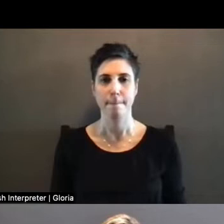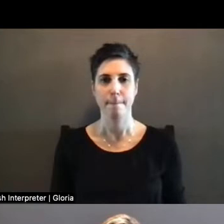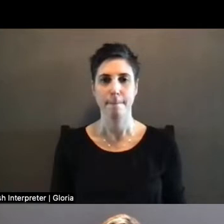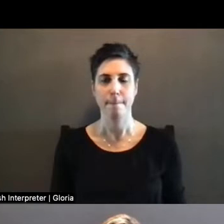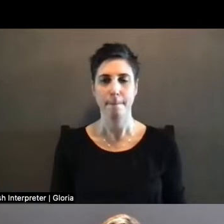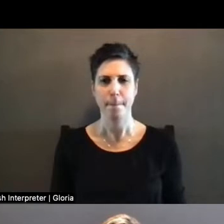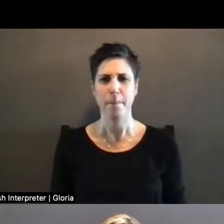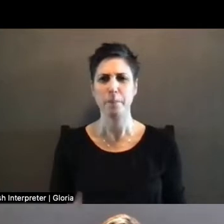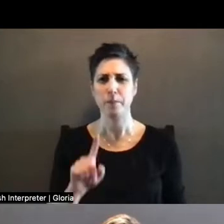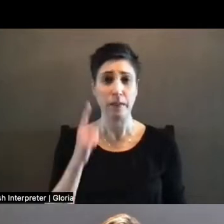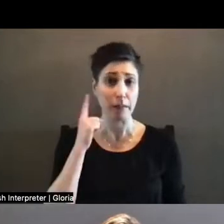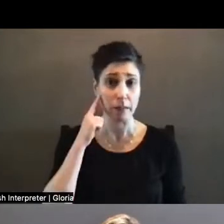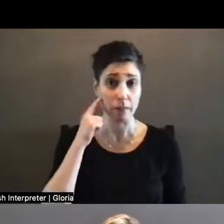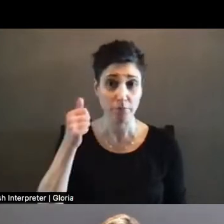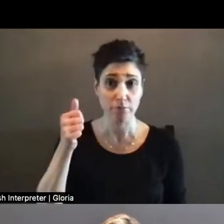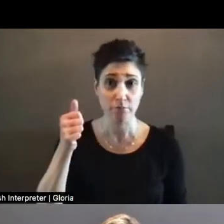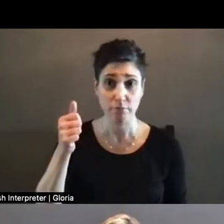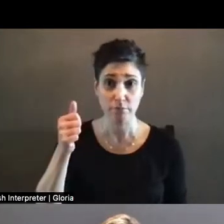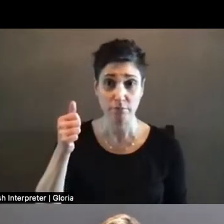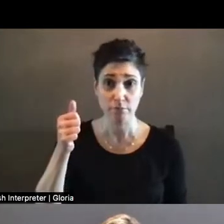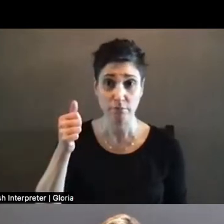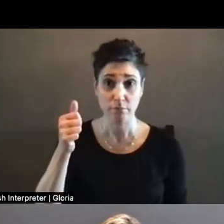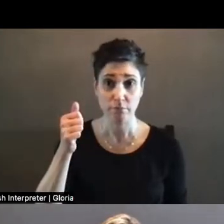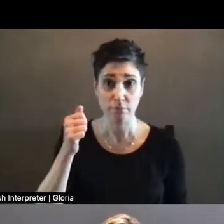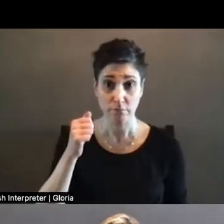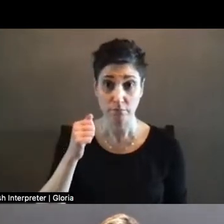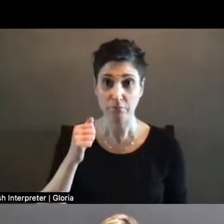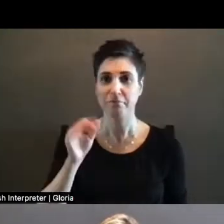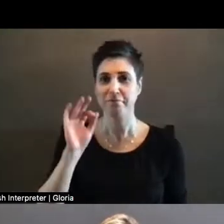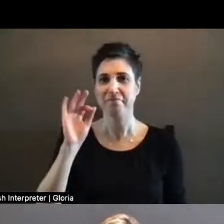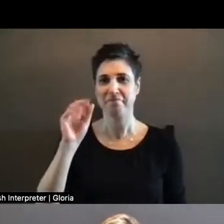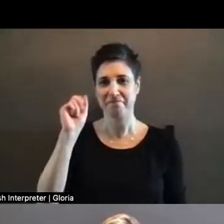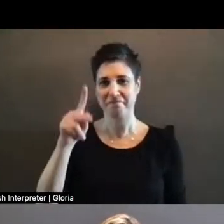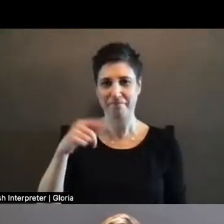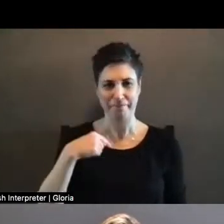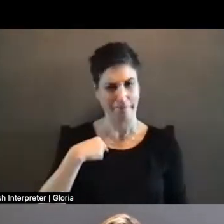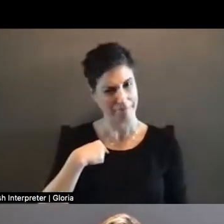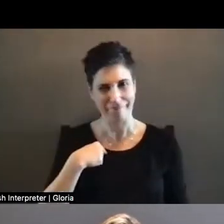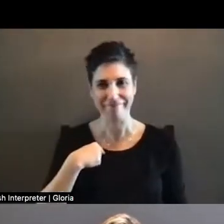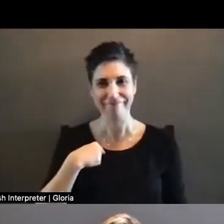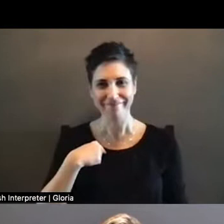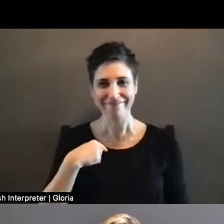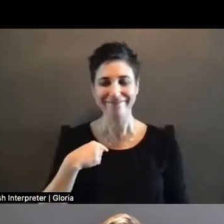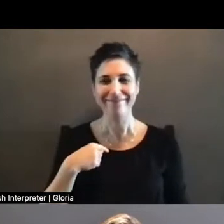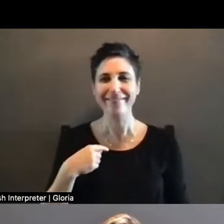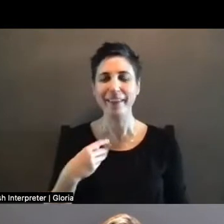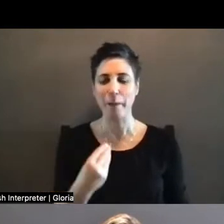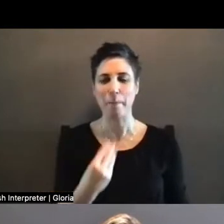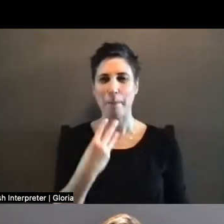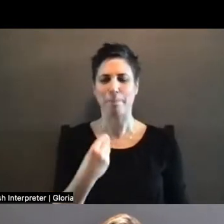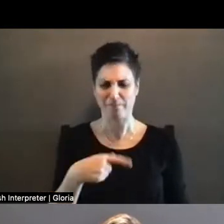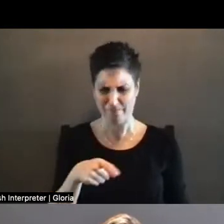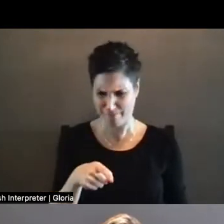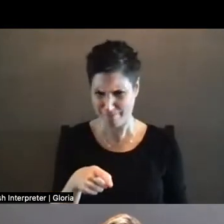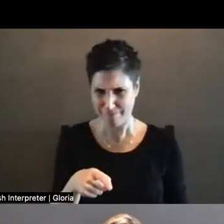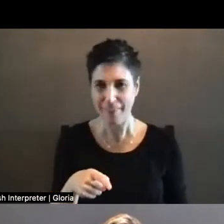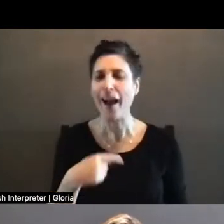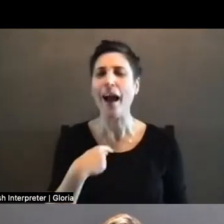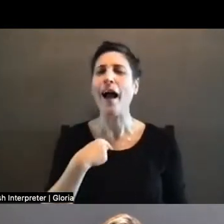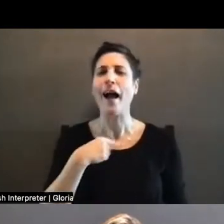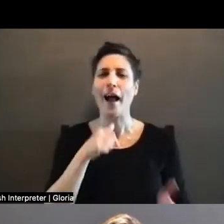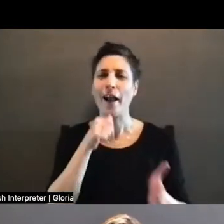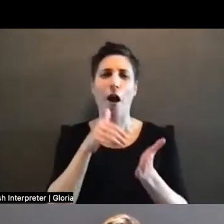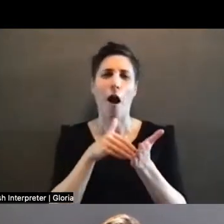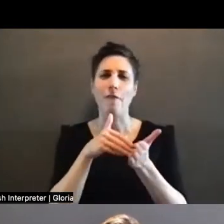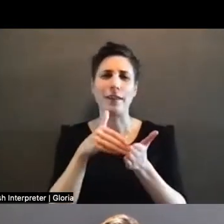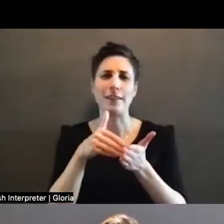Sorry, can you hear me? Yeah, okay, perfect. Sorry, I just got a screen there. I don't do much screen sharing